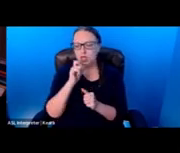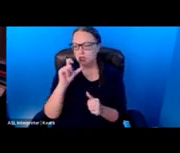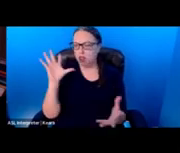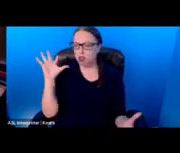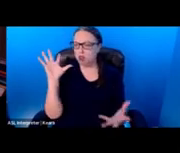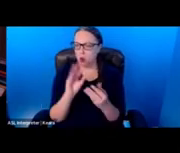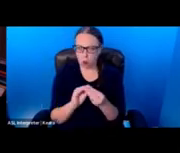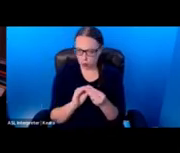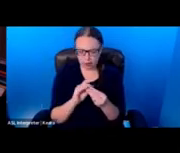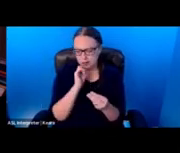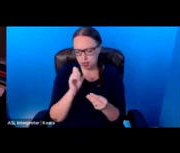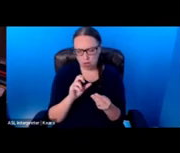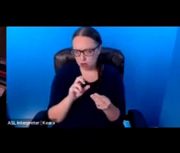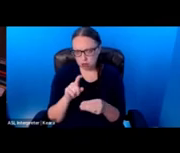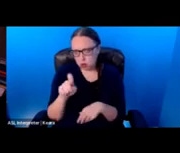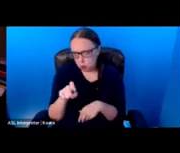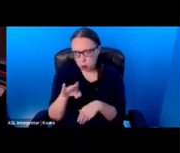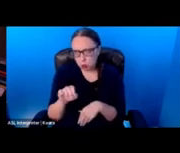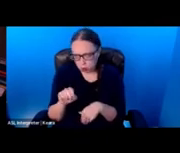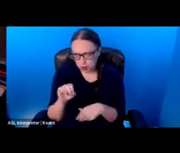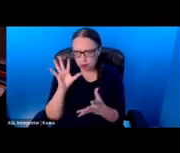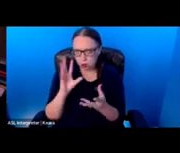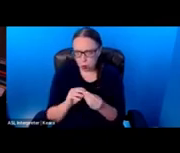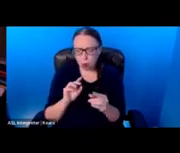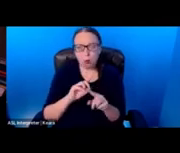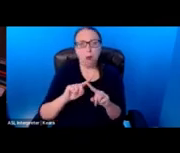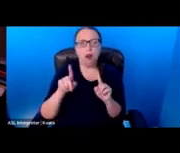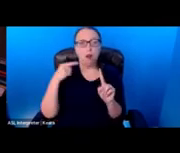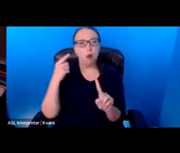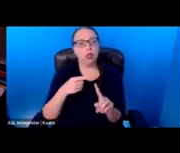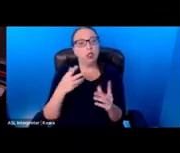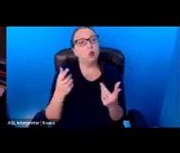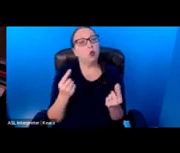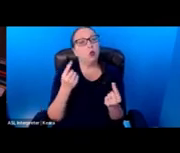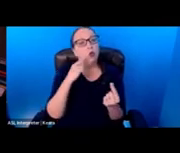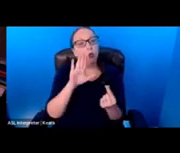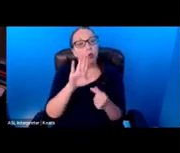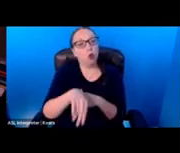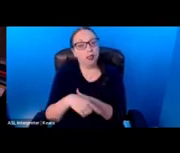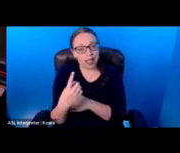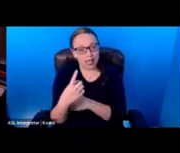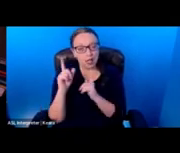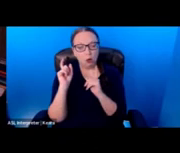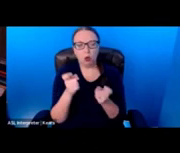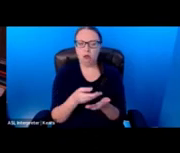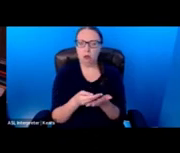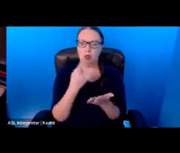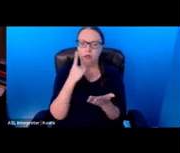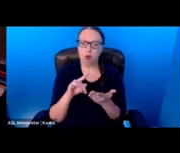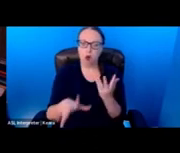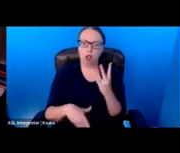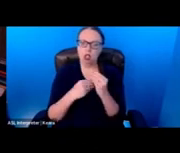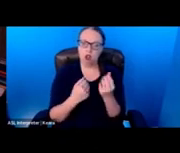it's not meant to be comprehensive. It's really about what are you going to do for your day? And we're going to give you some money for additional supports for people